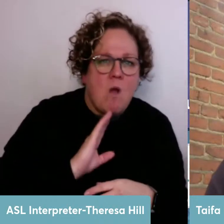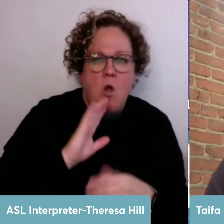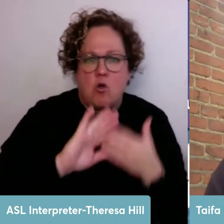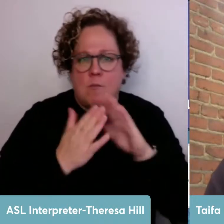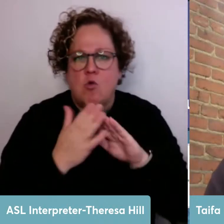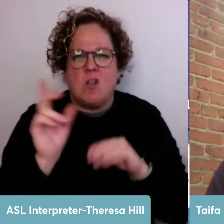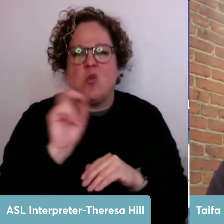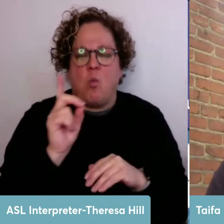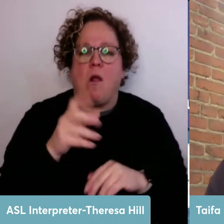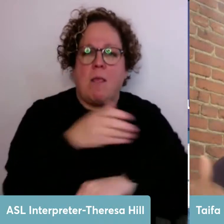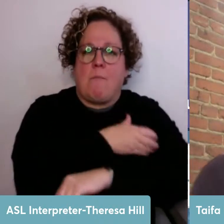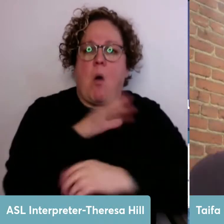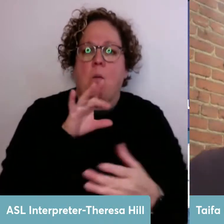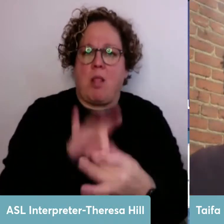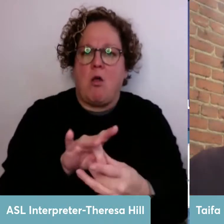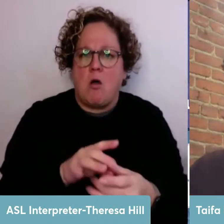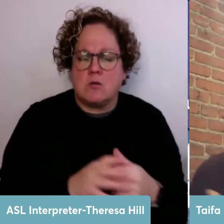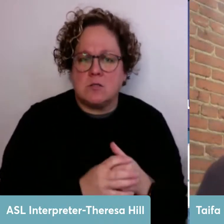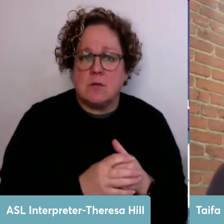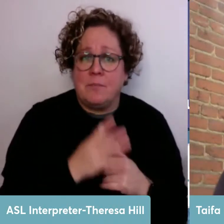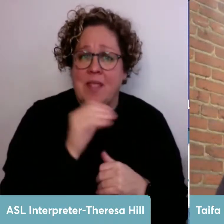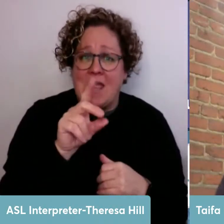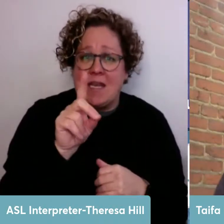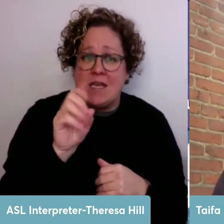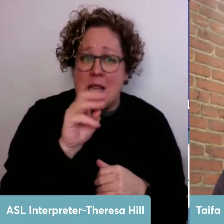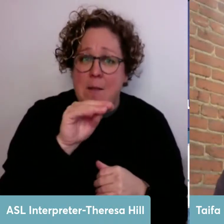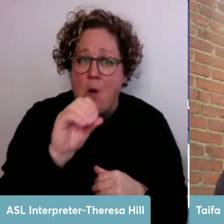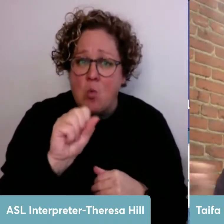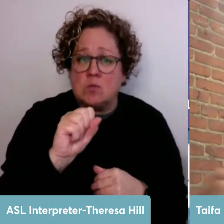it belongs. And Demos and